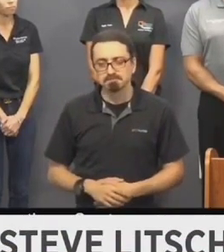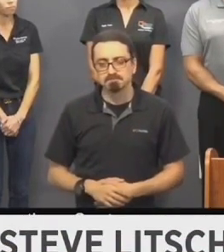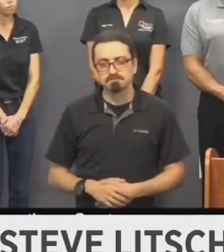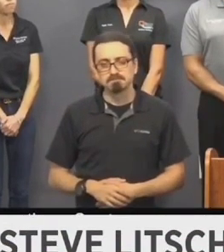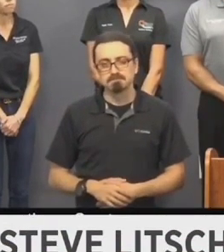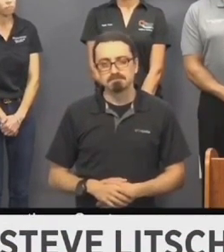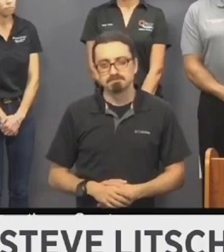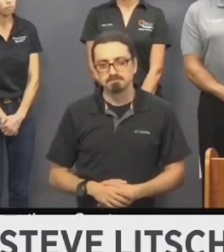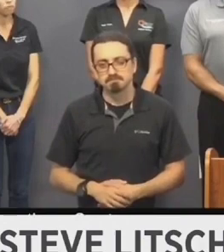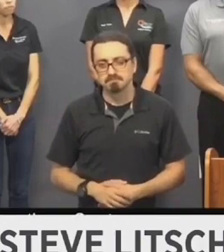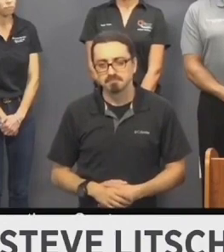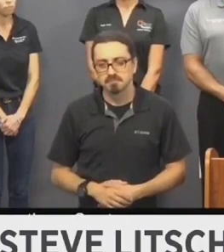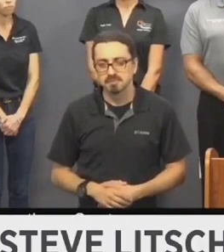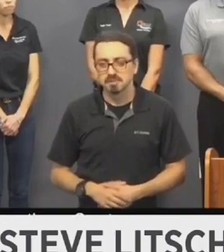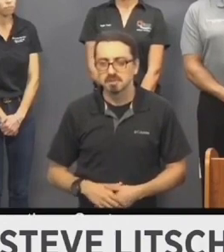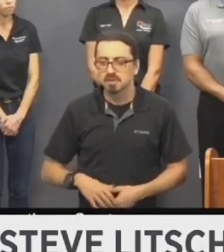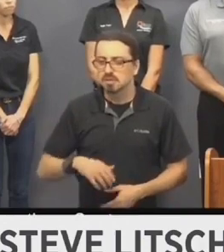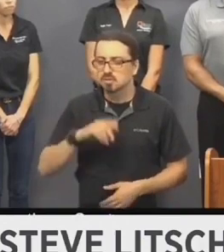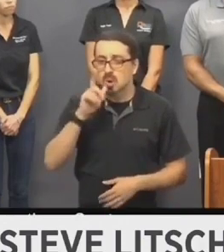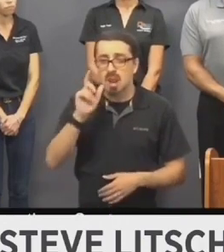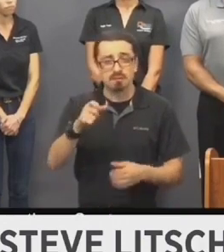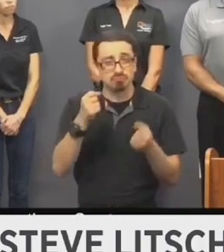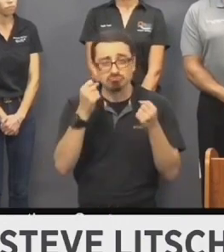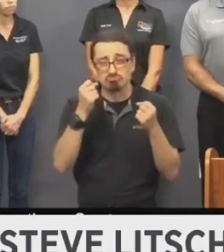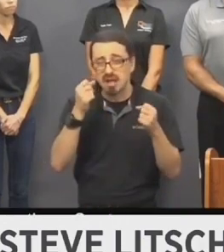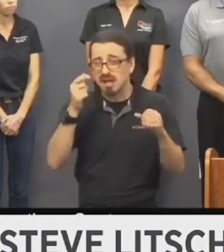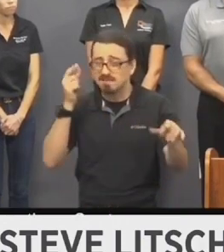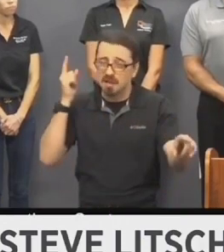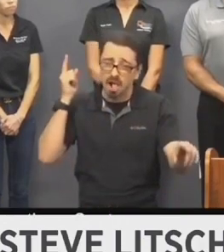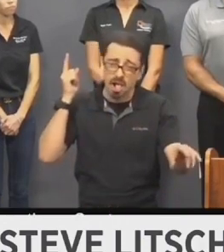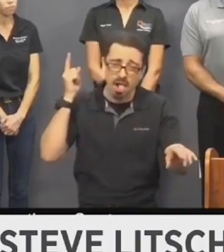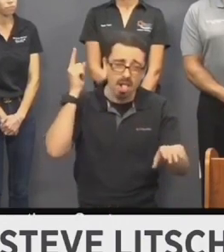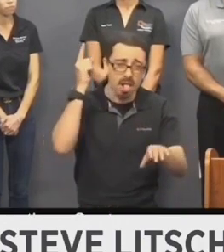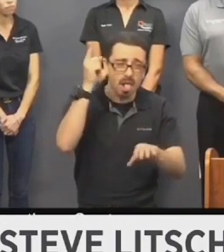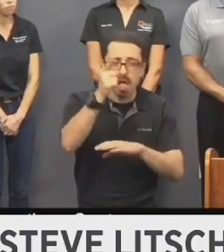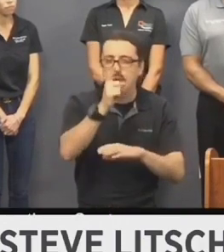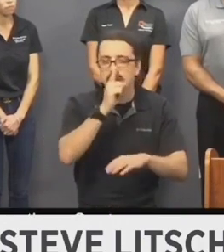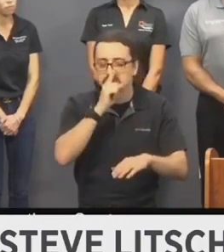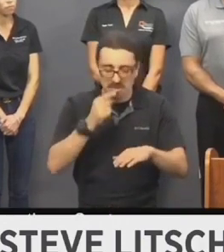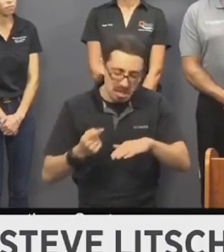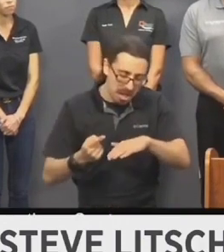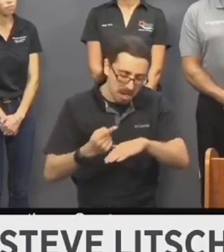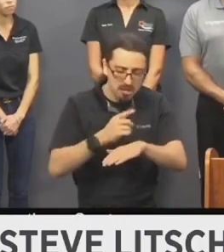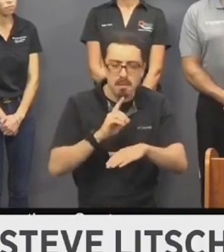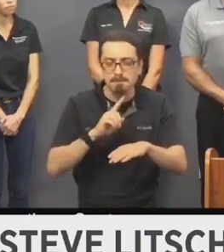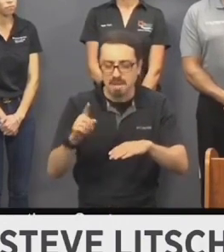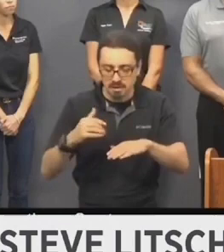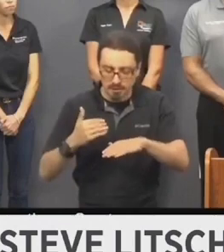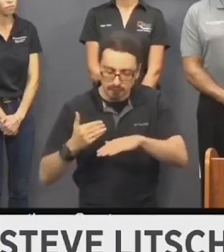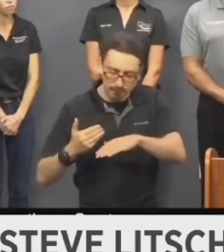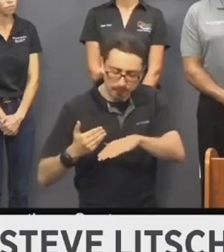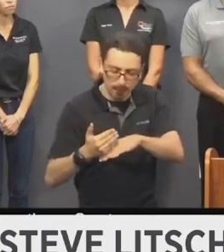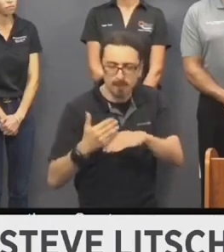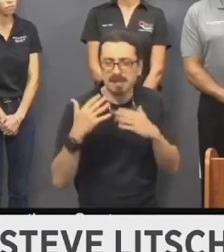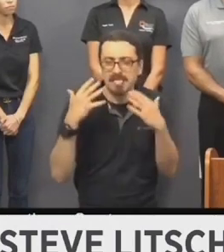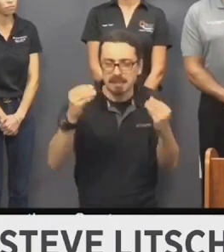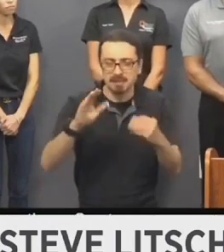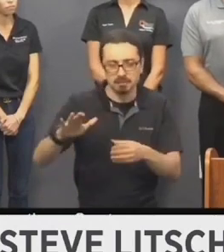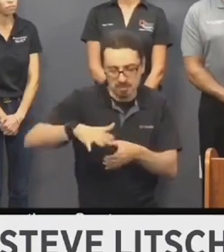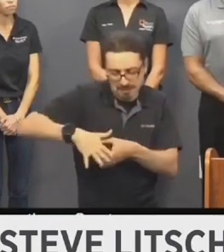evacuate tens of miles, not hundreds of miles, but now is the time to do this. We do not know yet